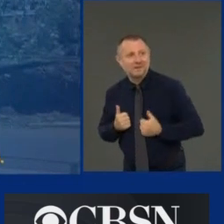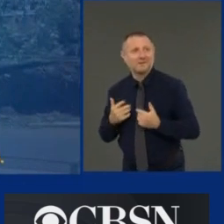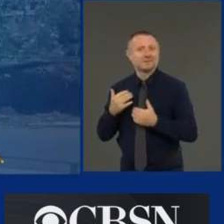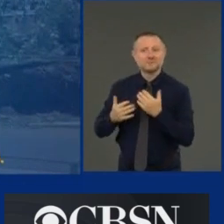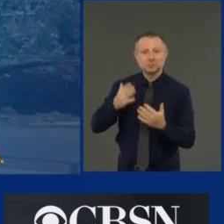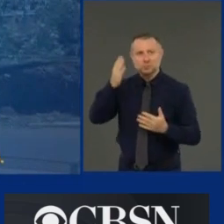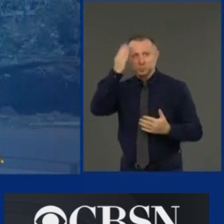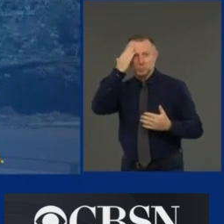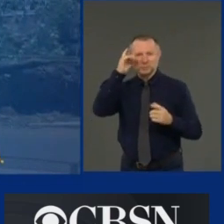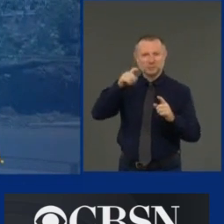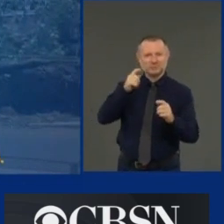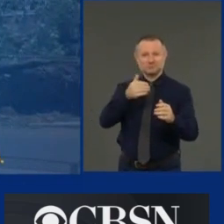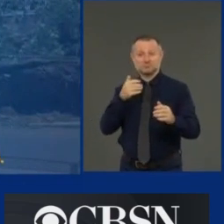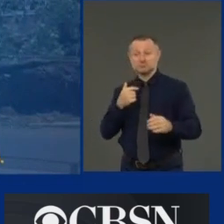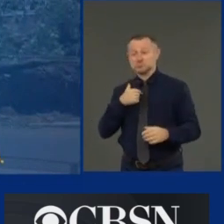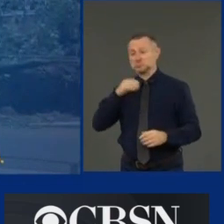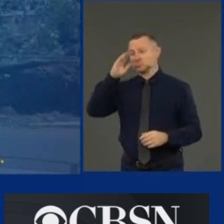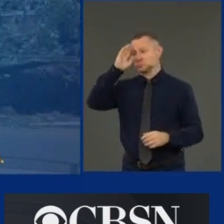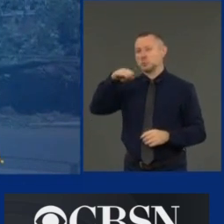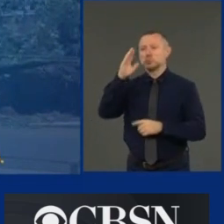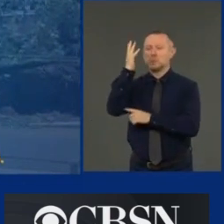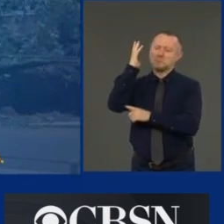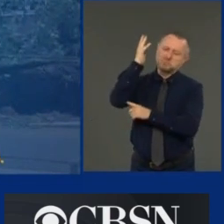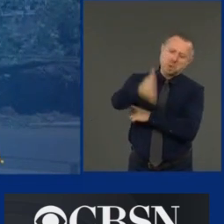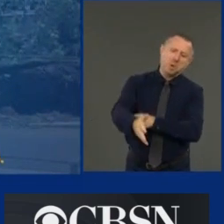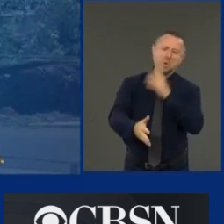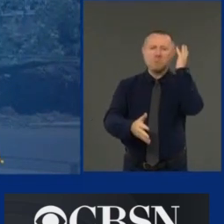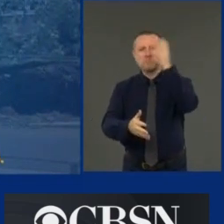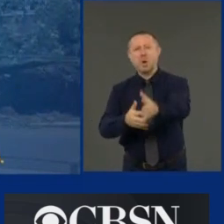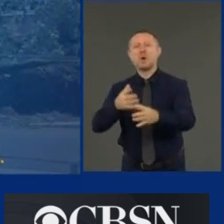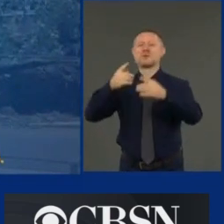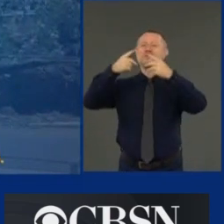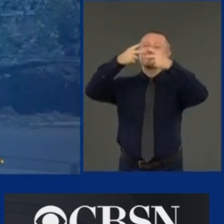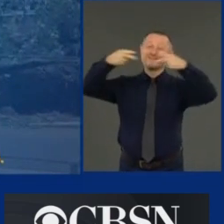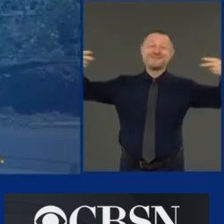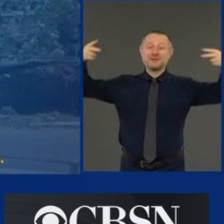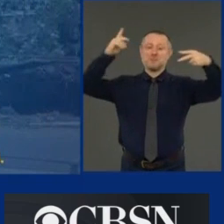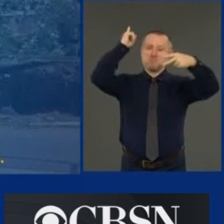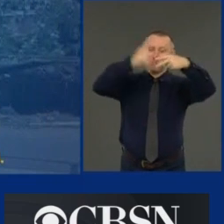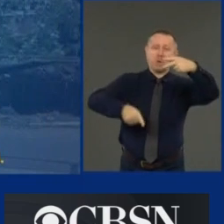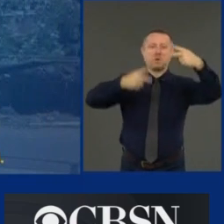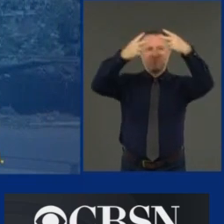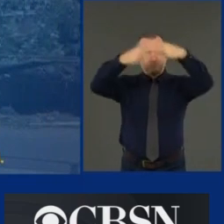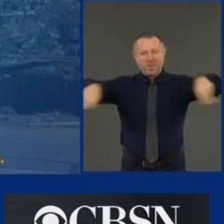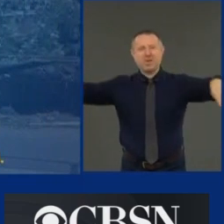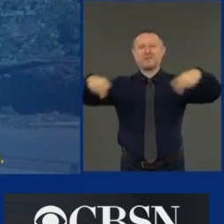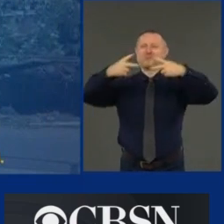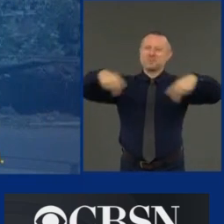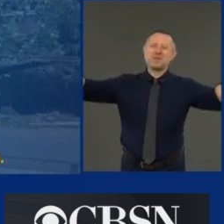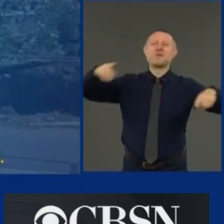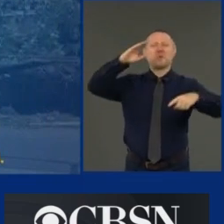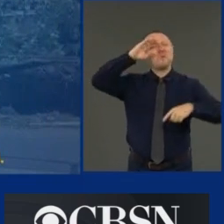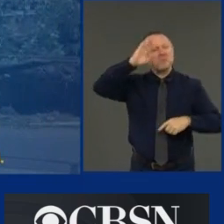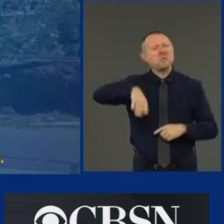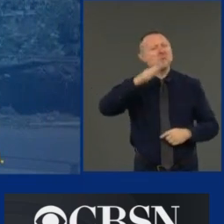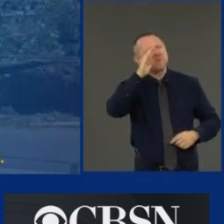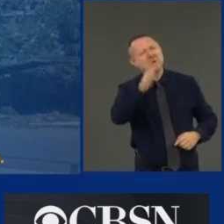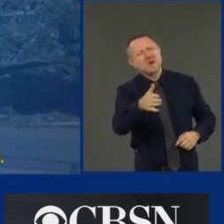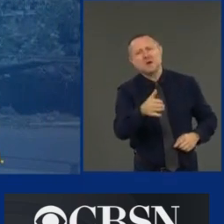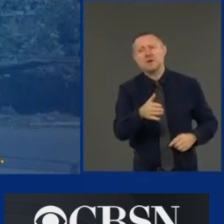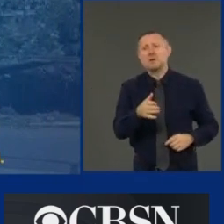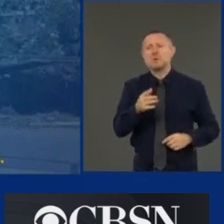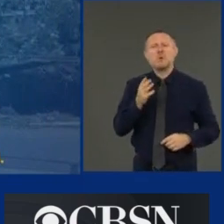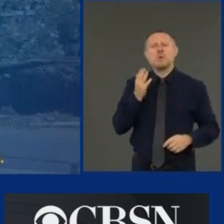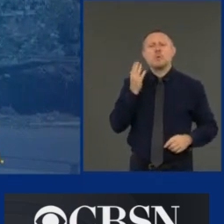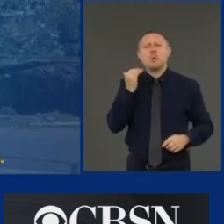that trees are going to fall and branches are going to fall and wires are going to come down. Why is it every time there's a storm,